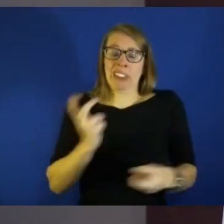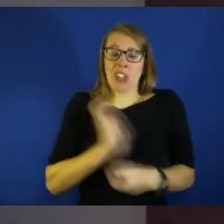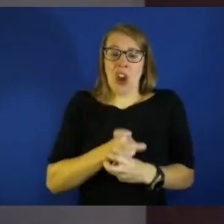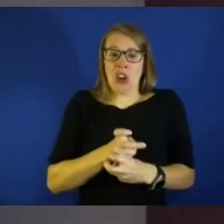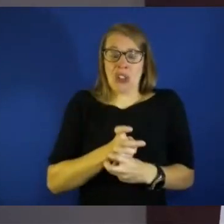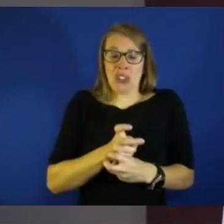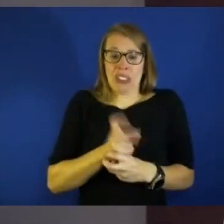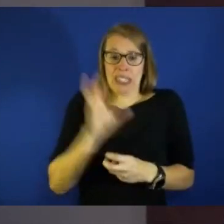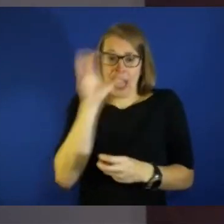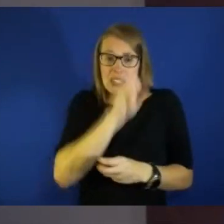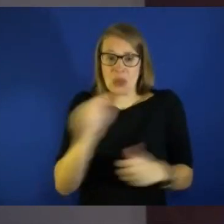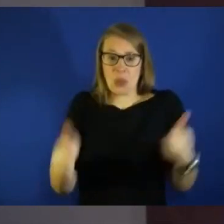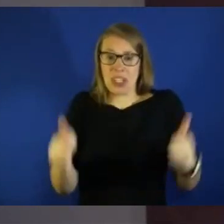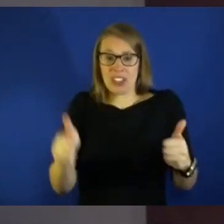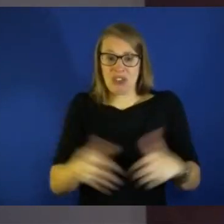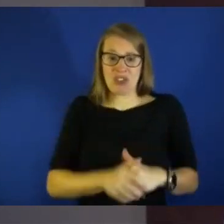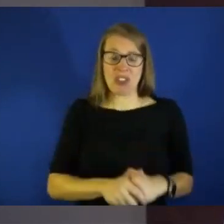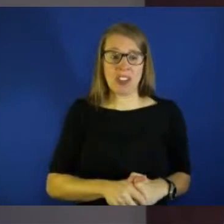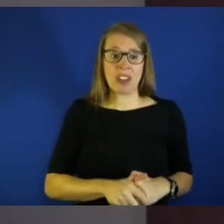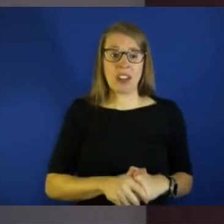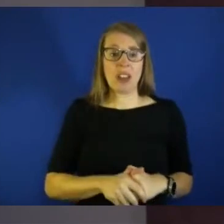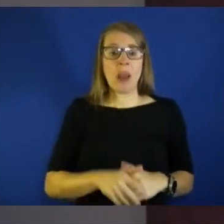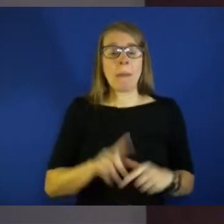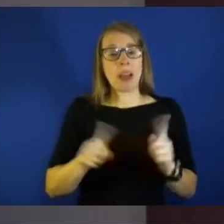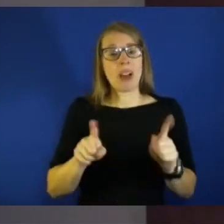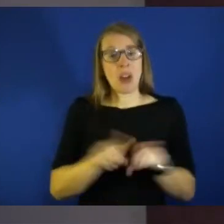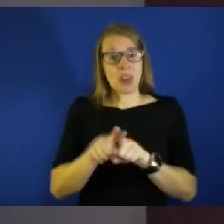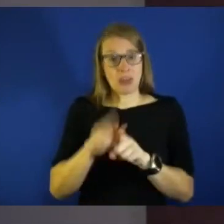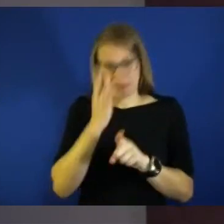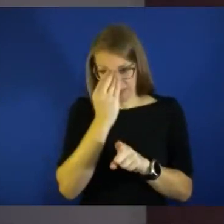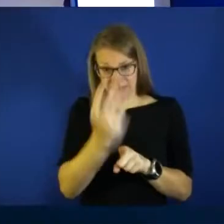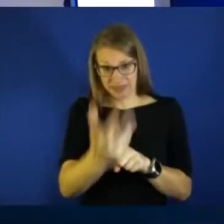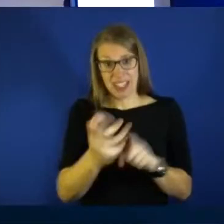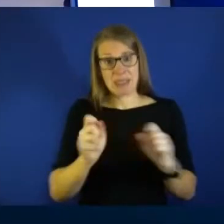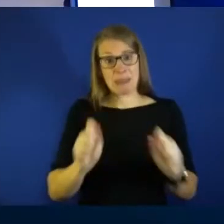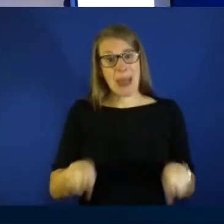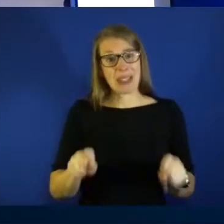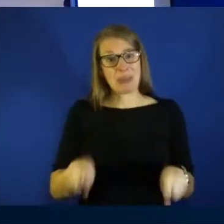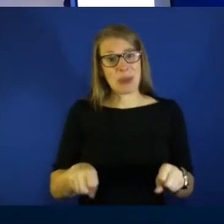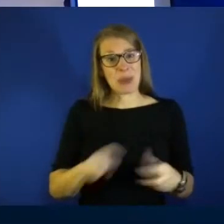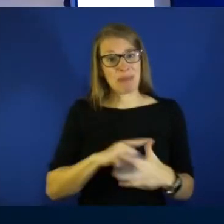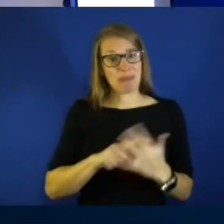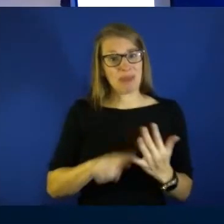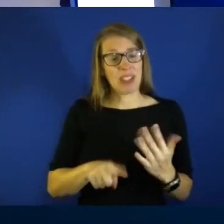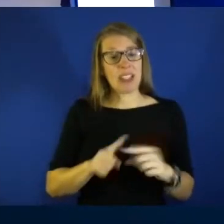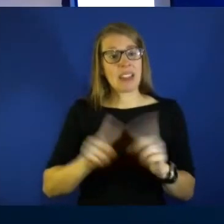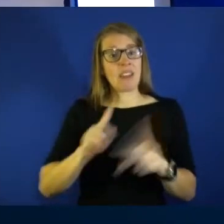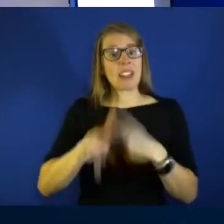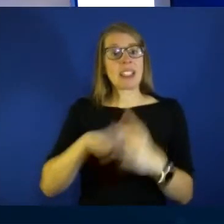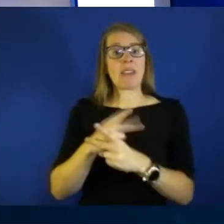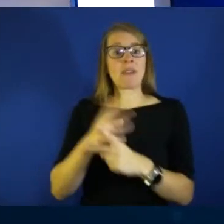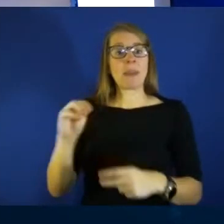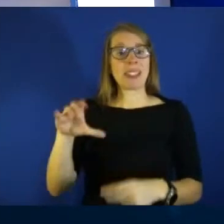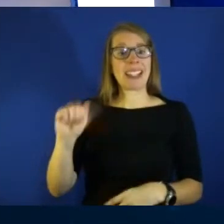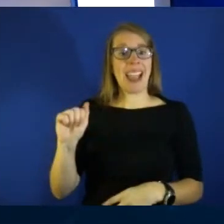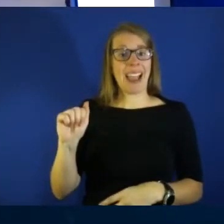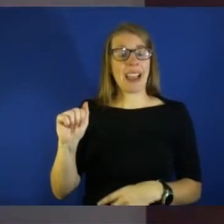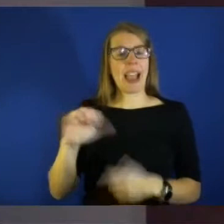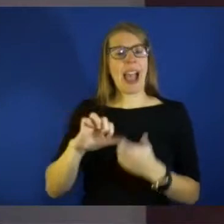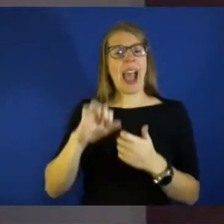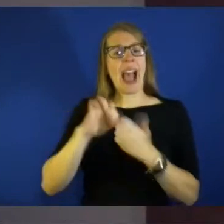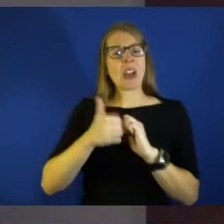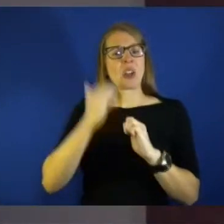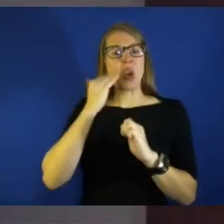those are the other things we always counsel people about, that's possible. Are there different types of monoclonal antibodies? And how do you know what's right for you?